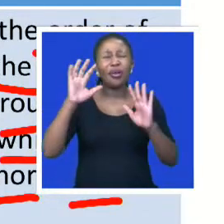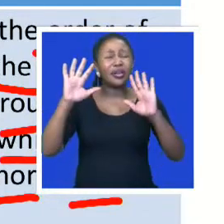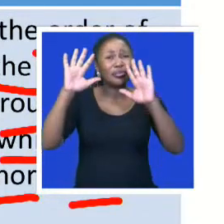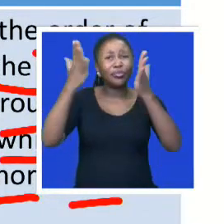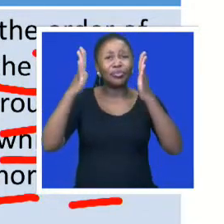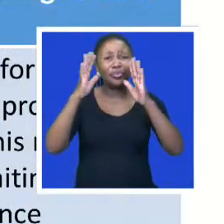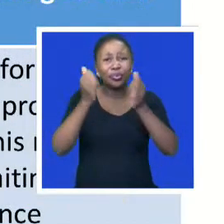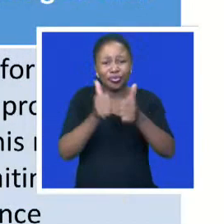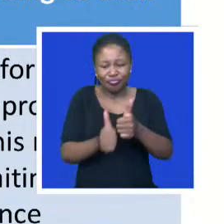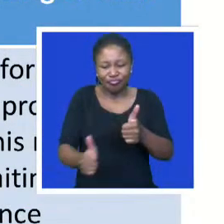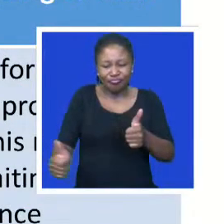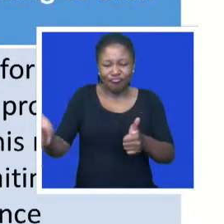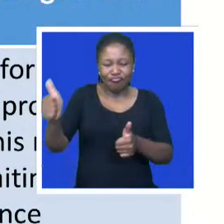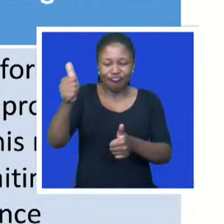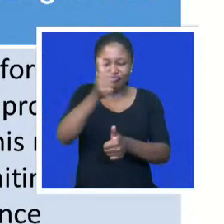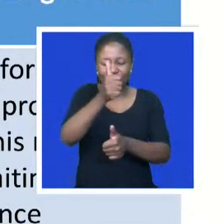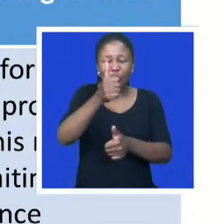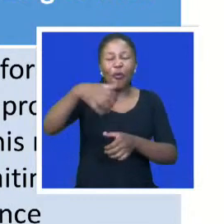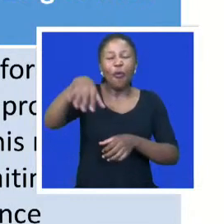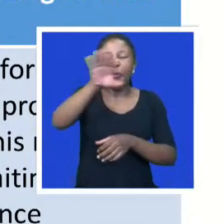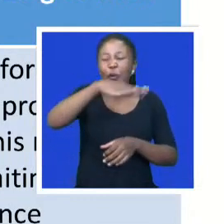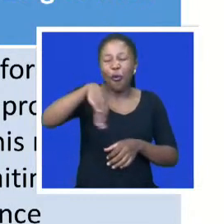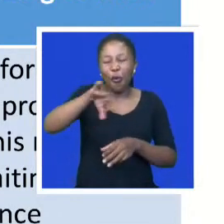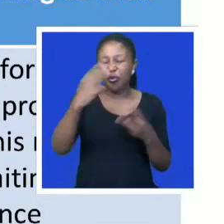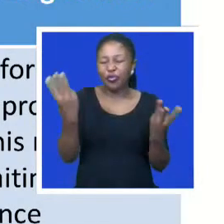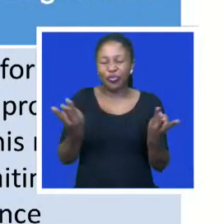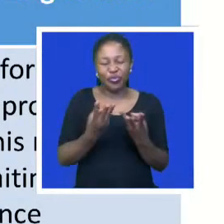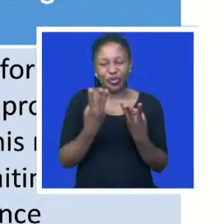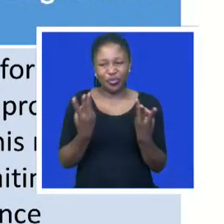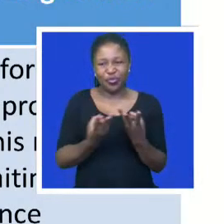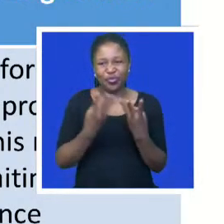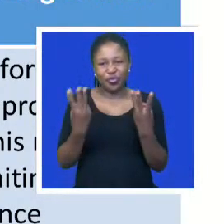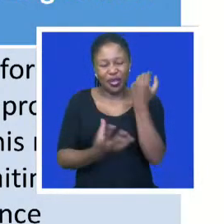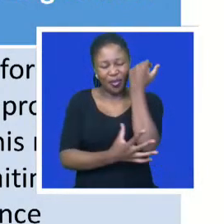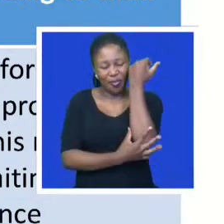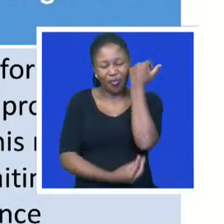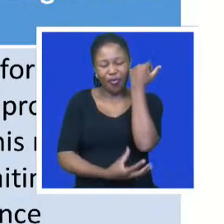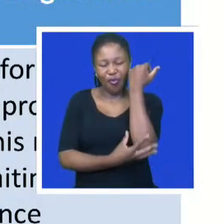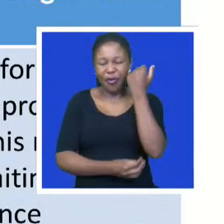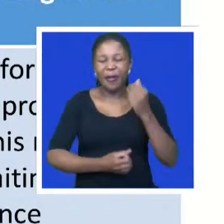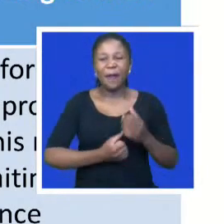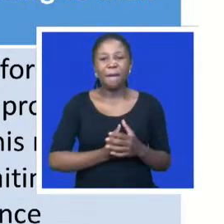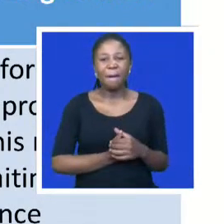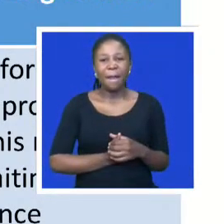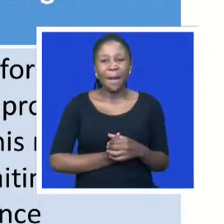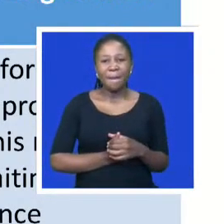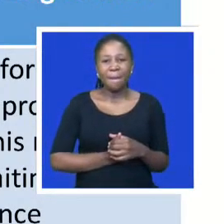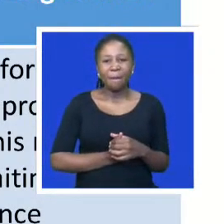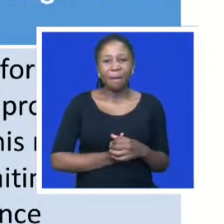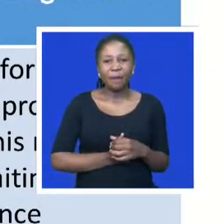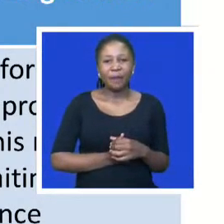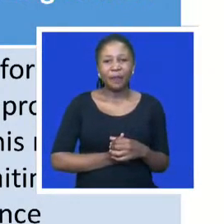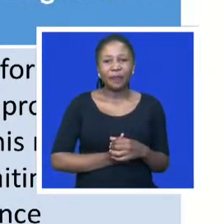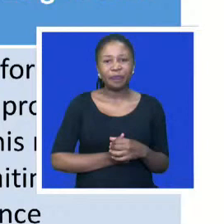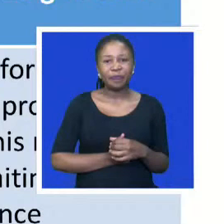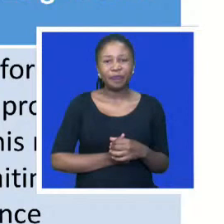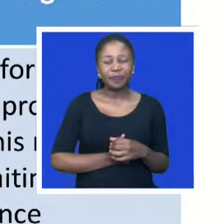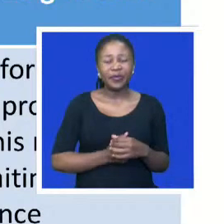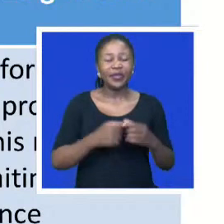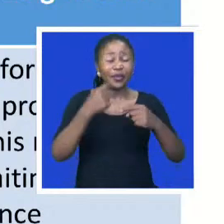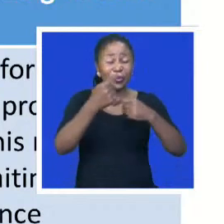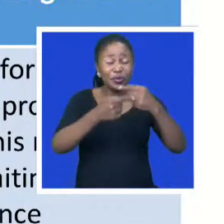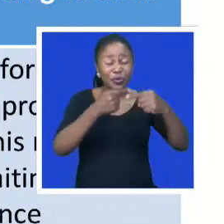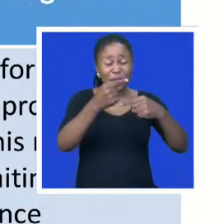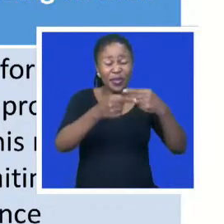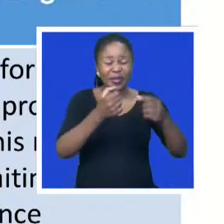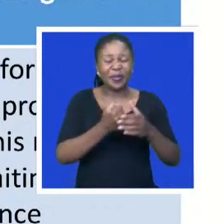dear Lena. Now Luke chapter 1 verse 53 to 55. He has filled